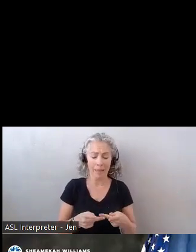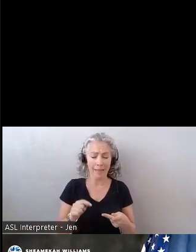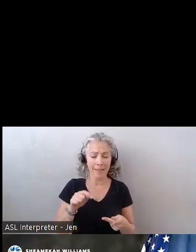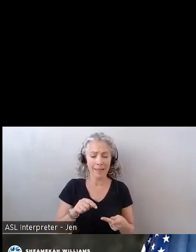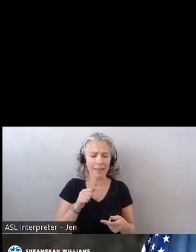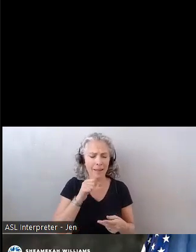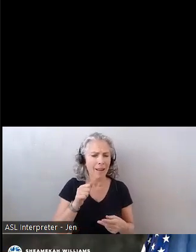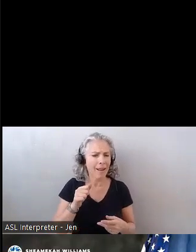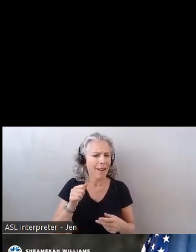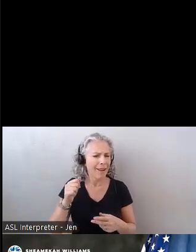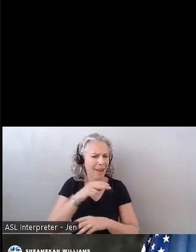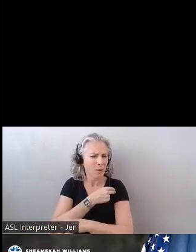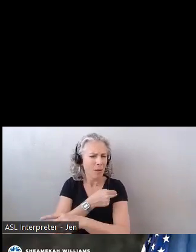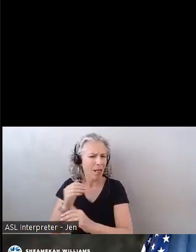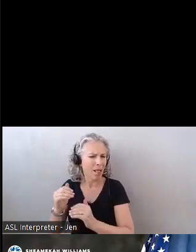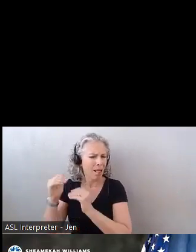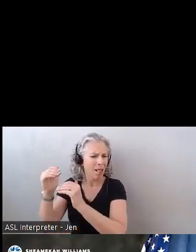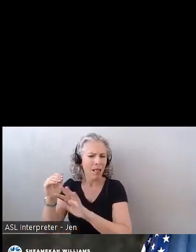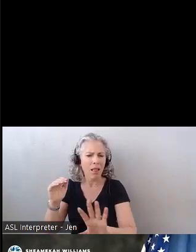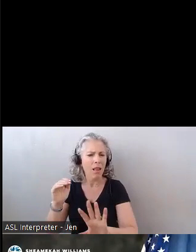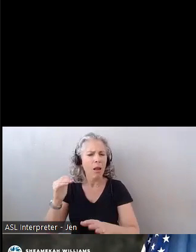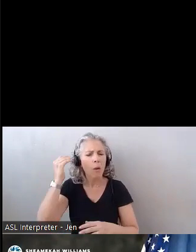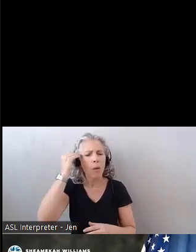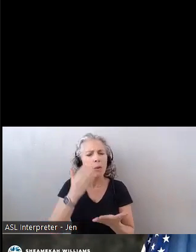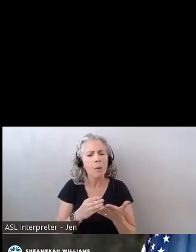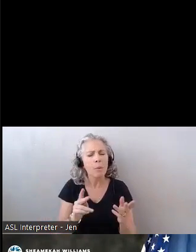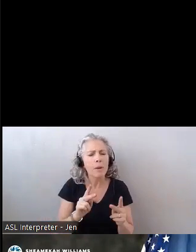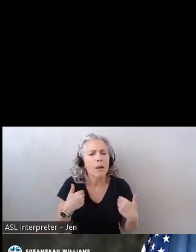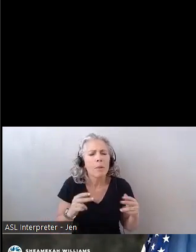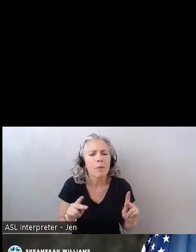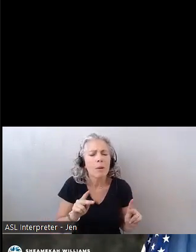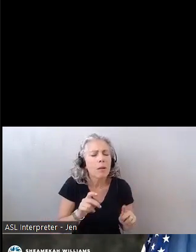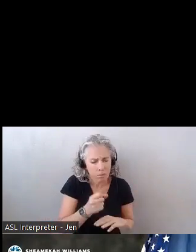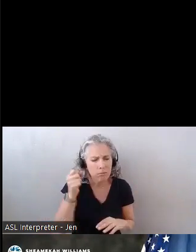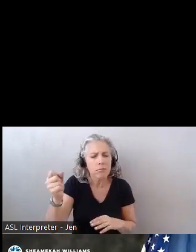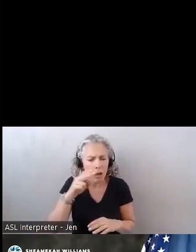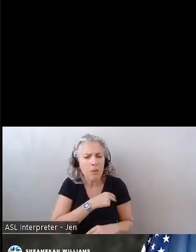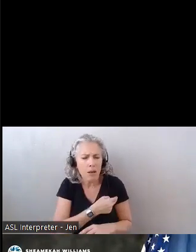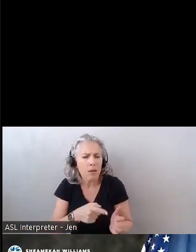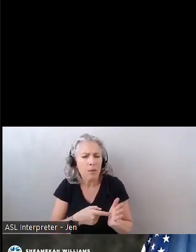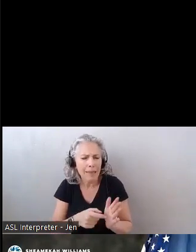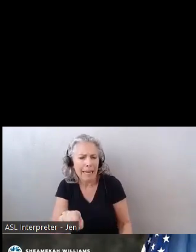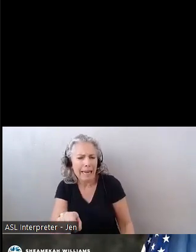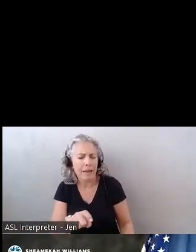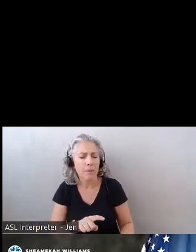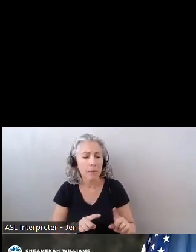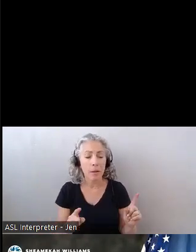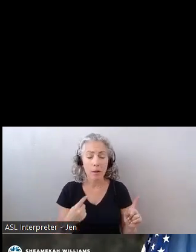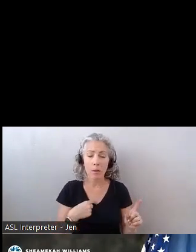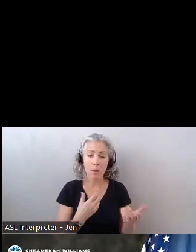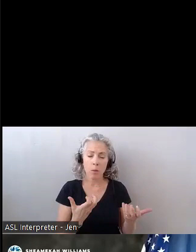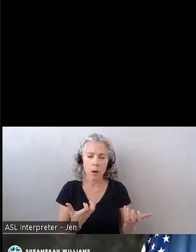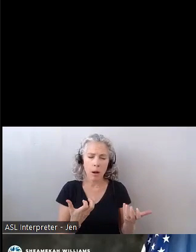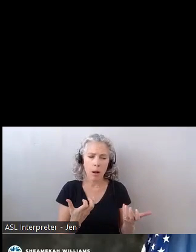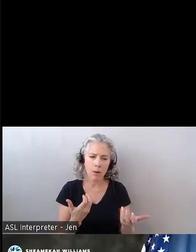higher levels of hospitalization. We often know that young people sometimes need hospitalization, but at the least, we want to look at those